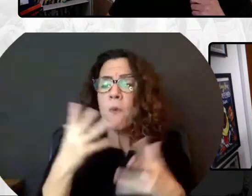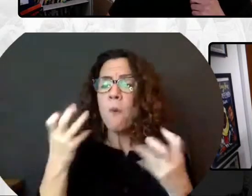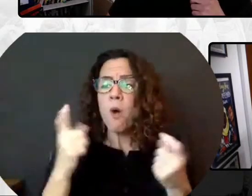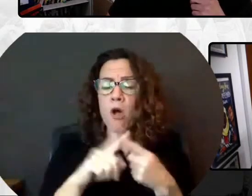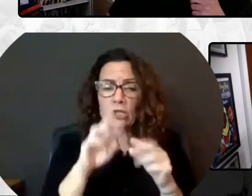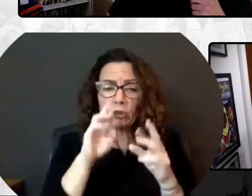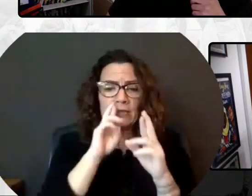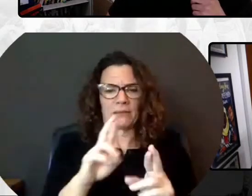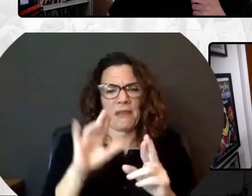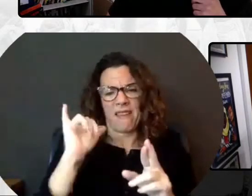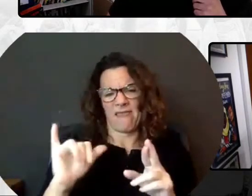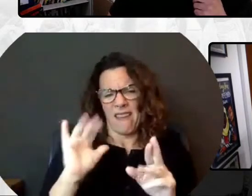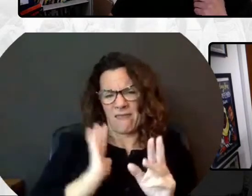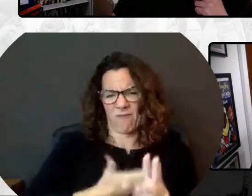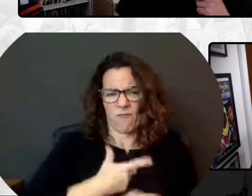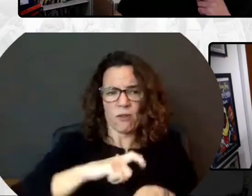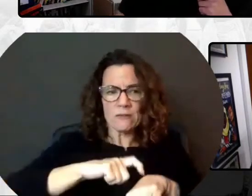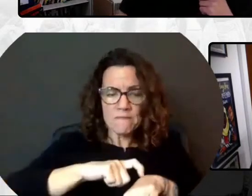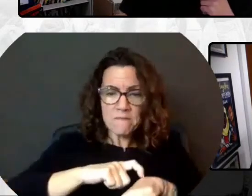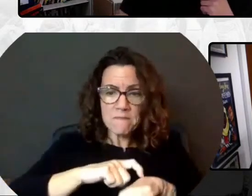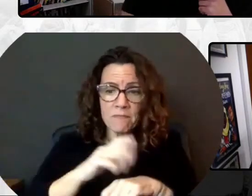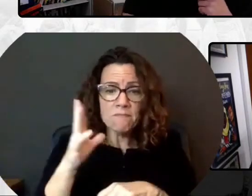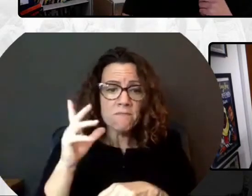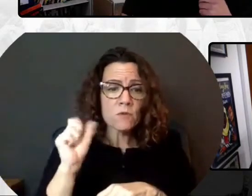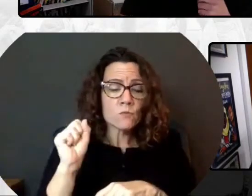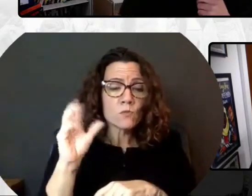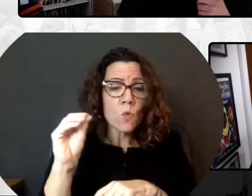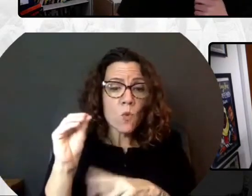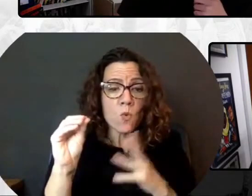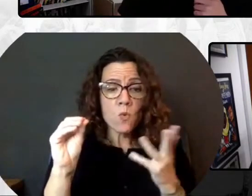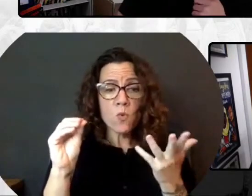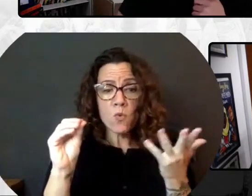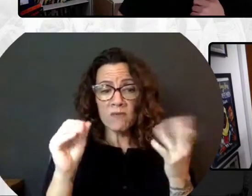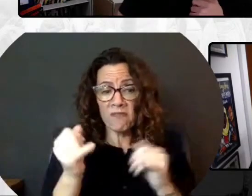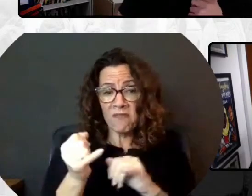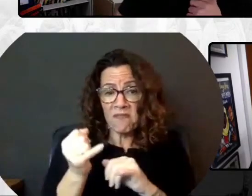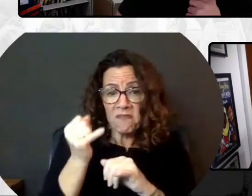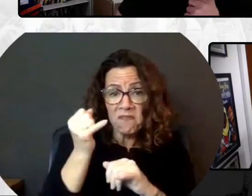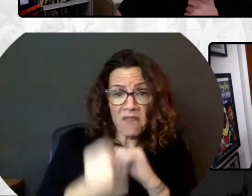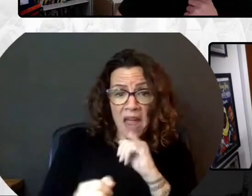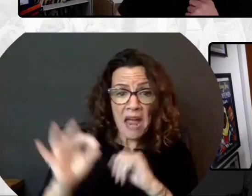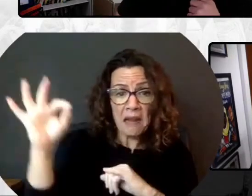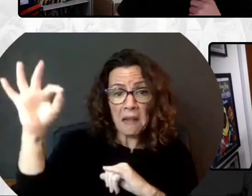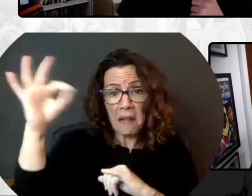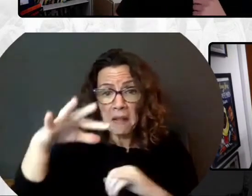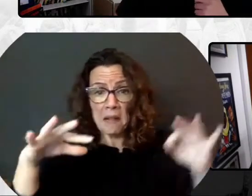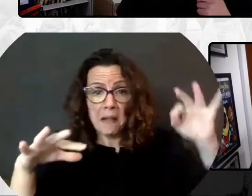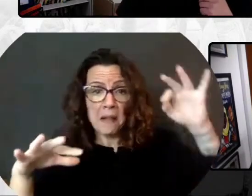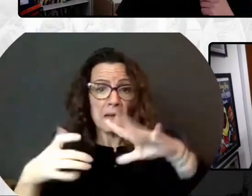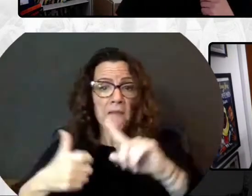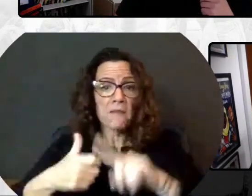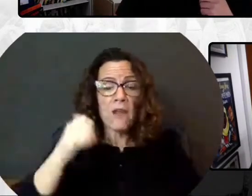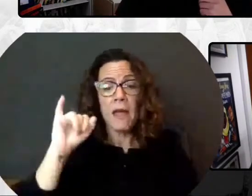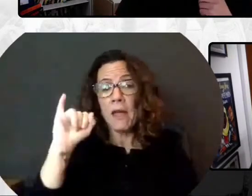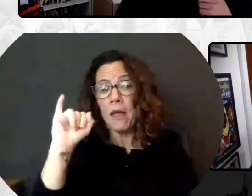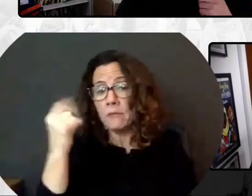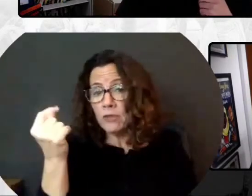any final last tidbits from JT or BP you want to throw in there, or we can just close on out.